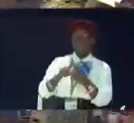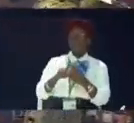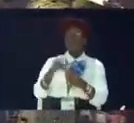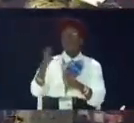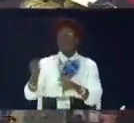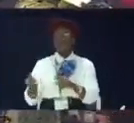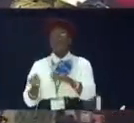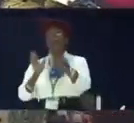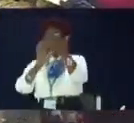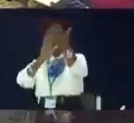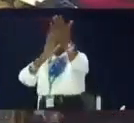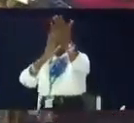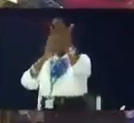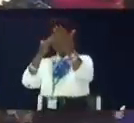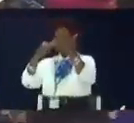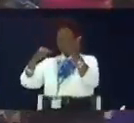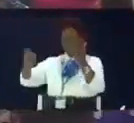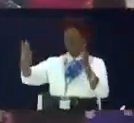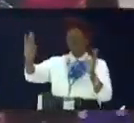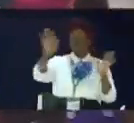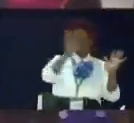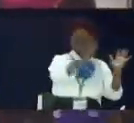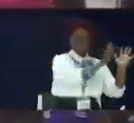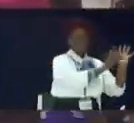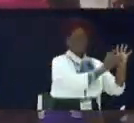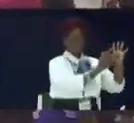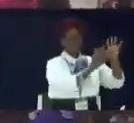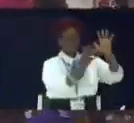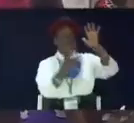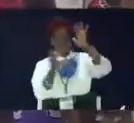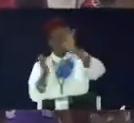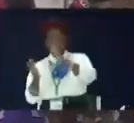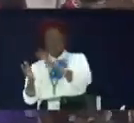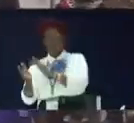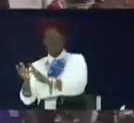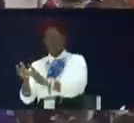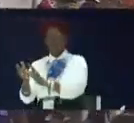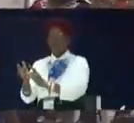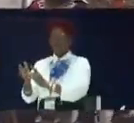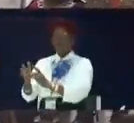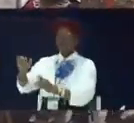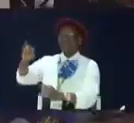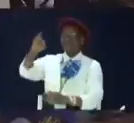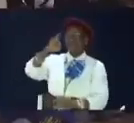into the presence of Jesus.